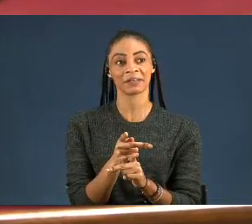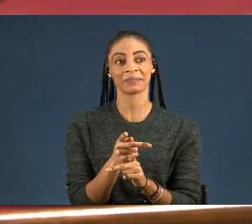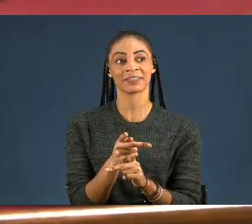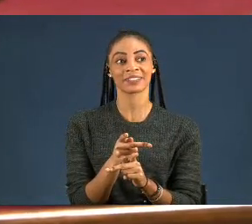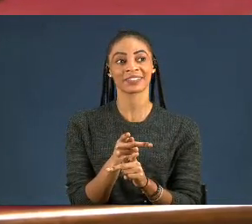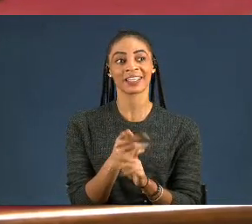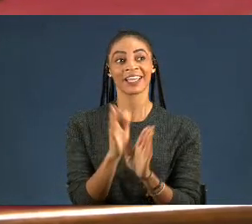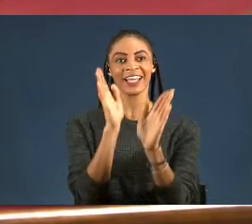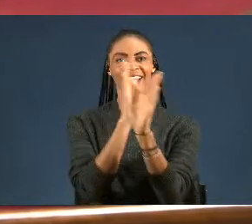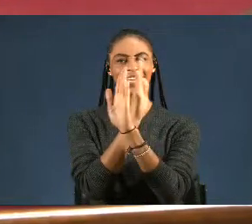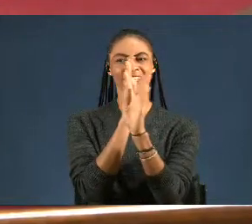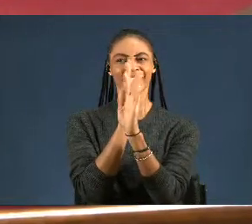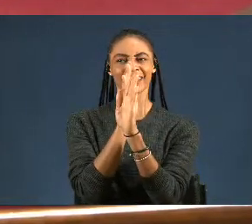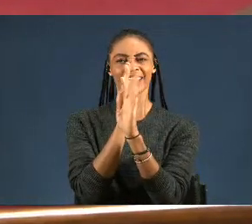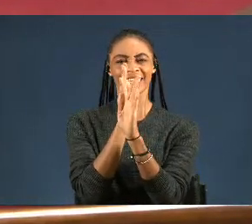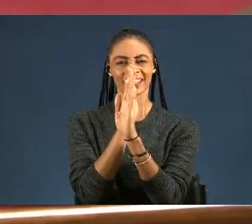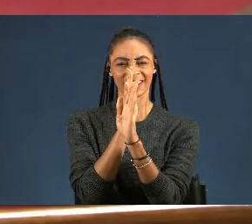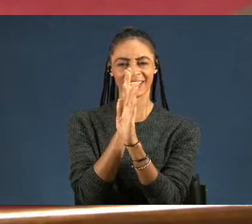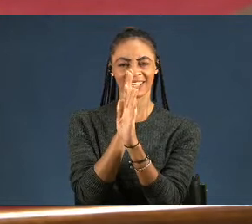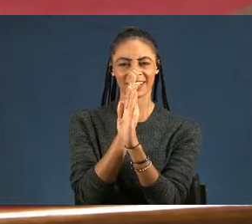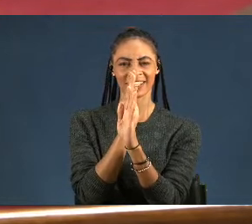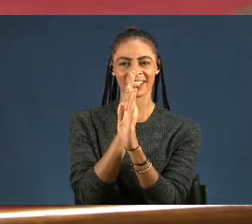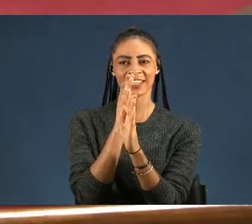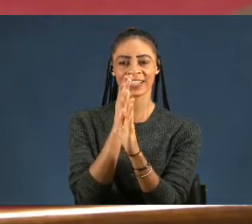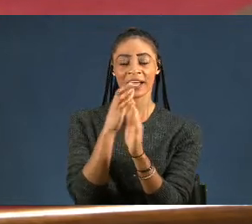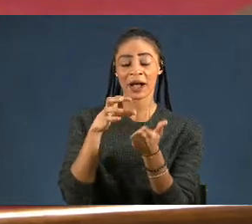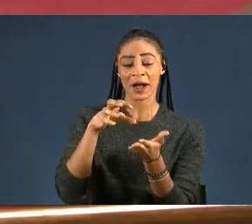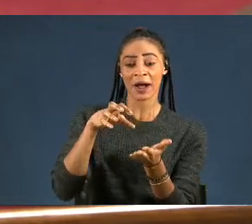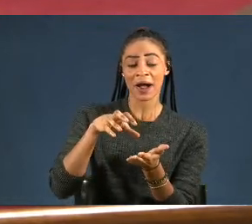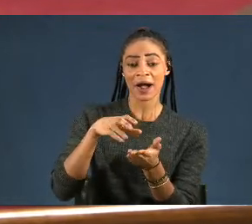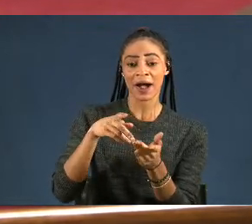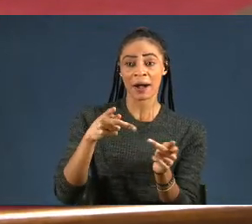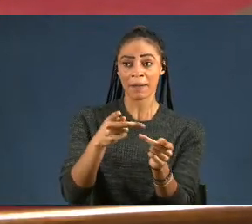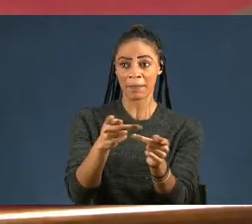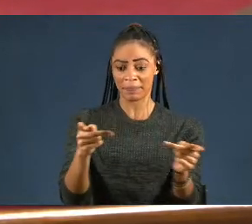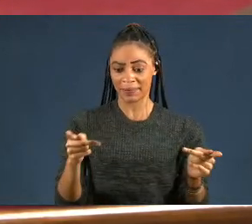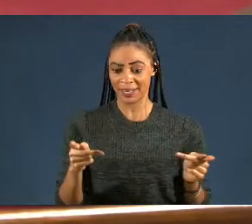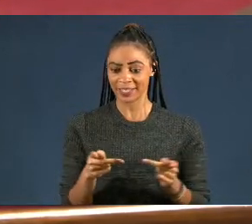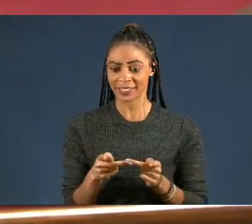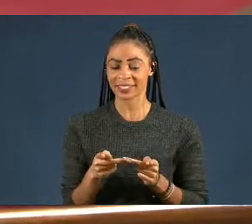kept somewhere. And where we have kept them,